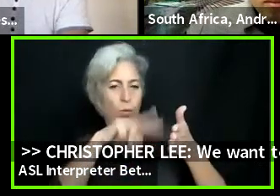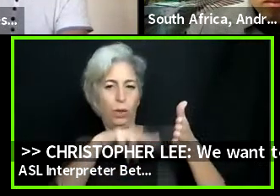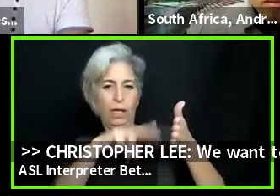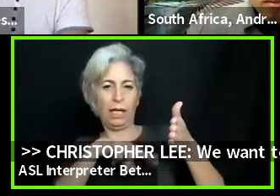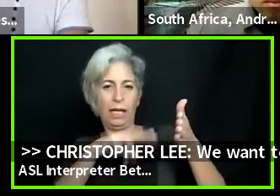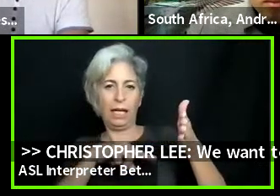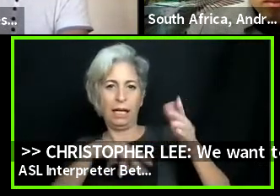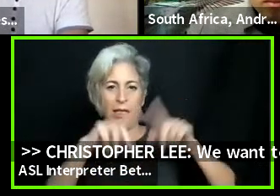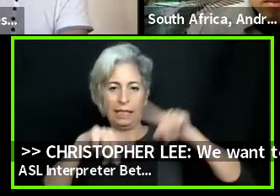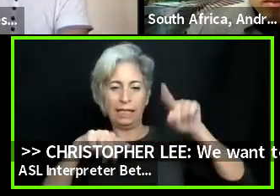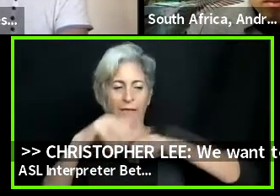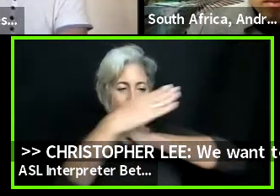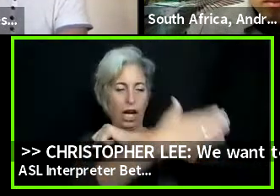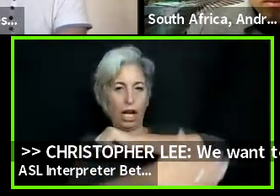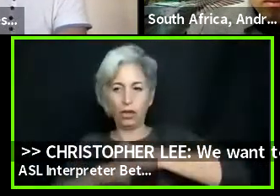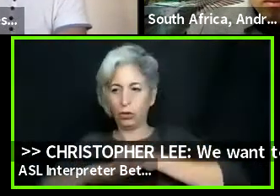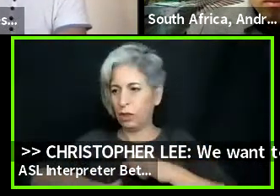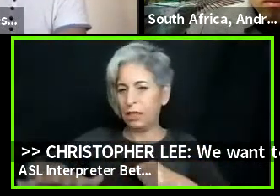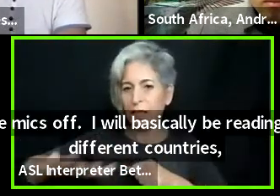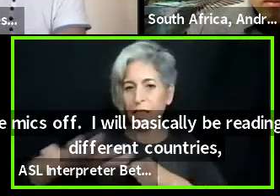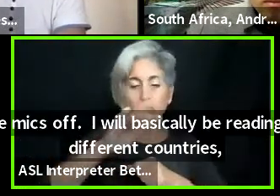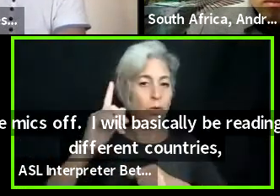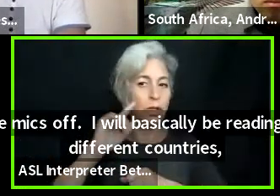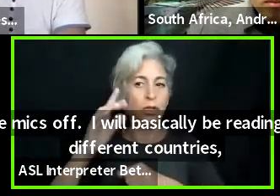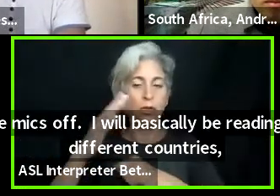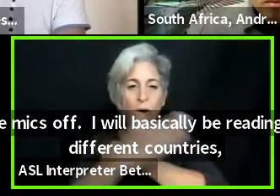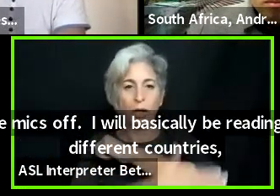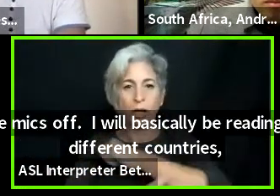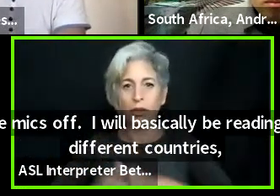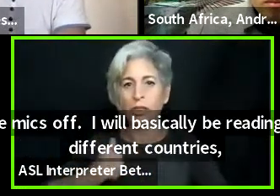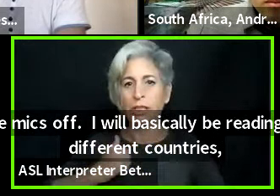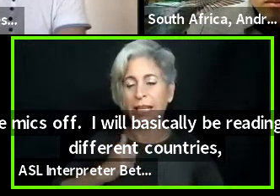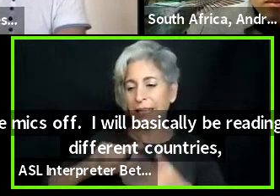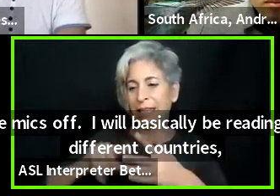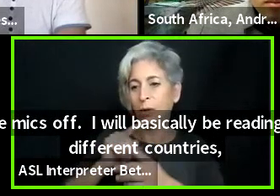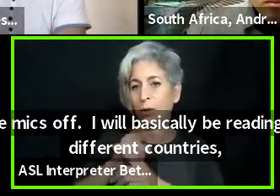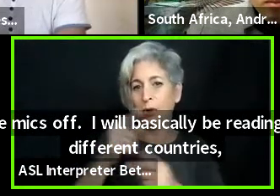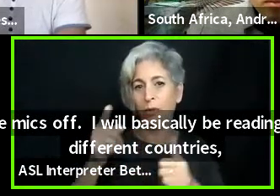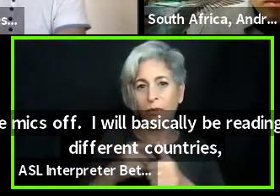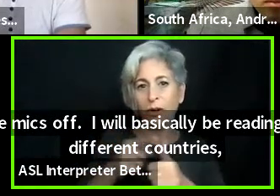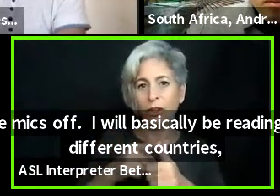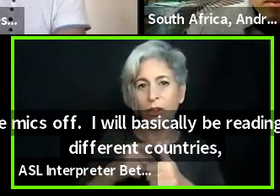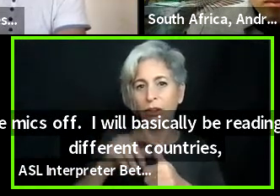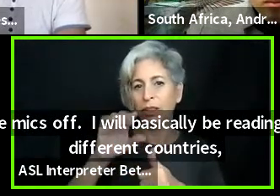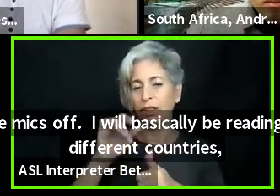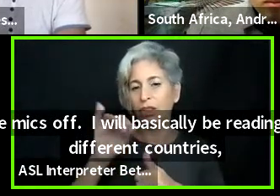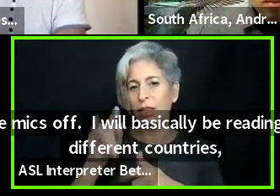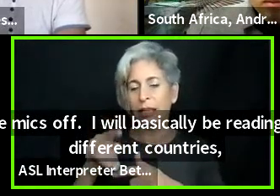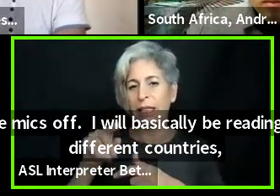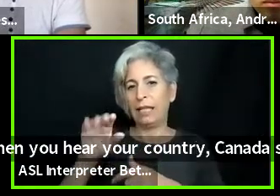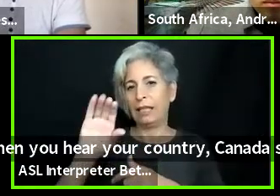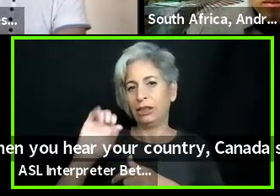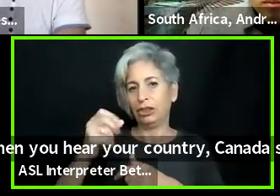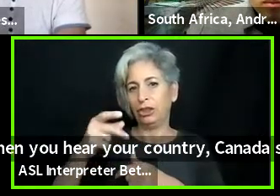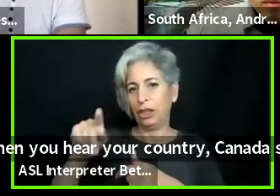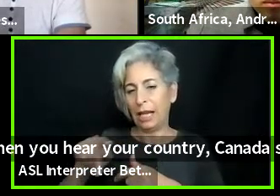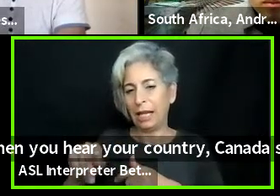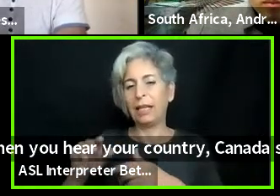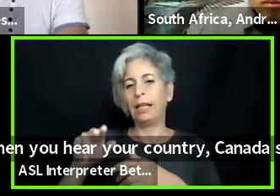off the different countries. And when you hear your country, Canada starting first, then Chile, Czech Republic,